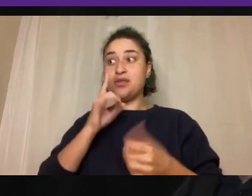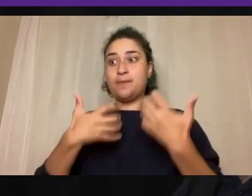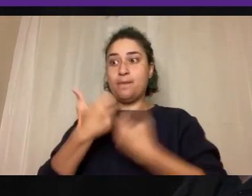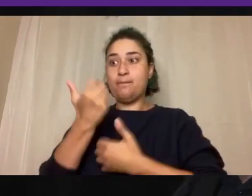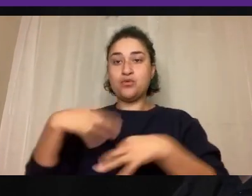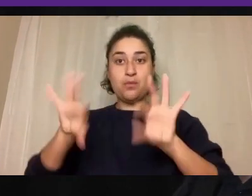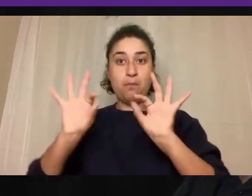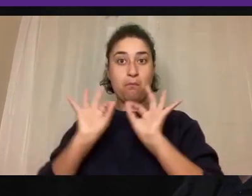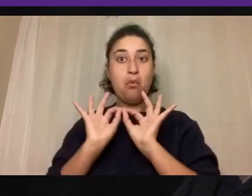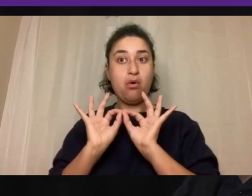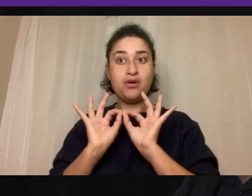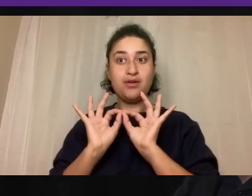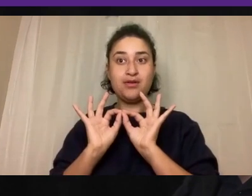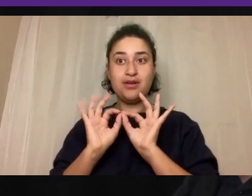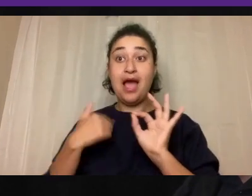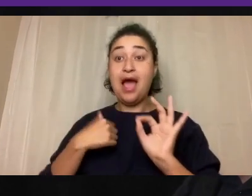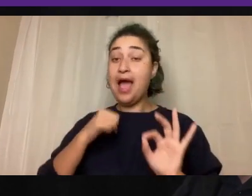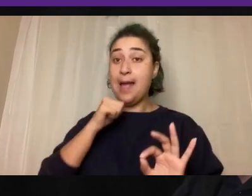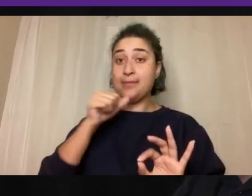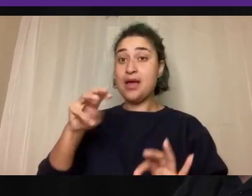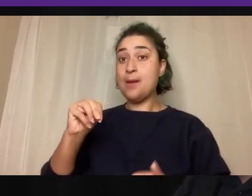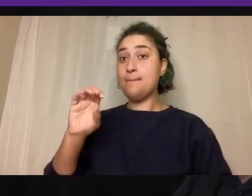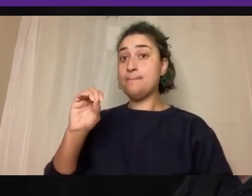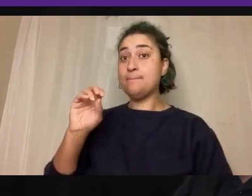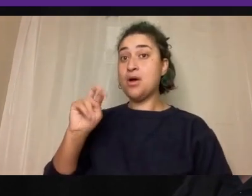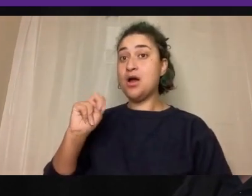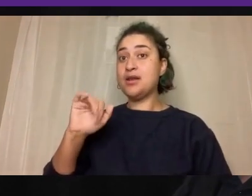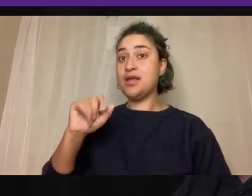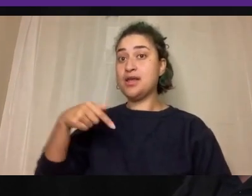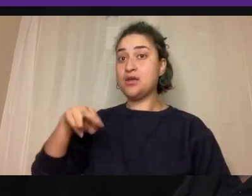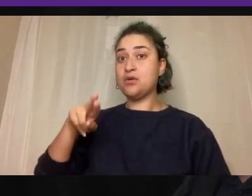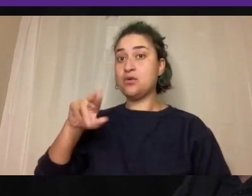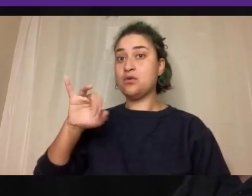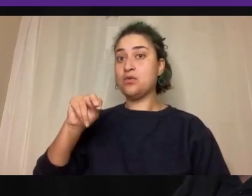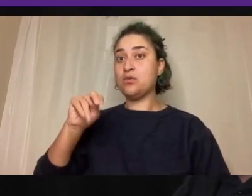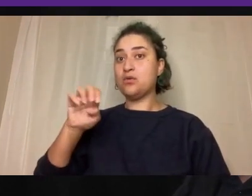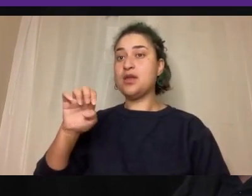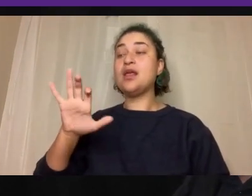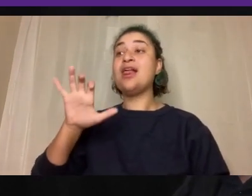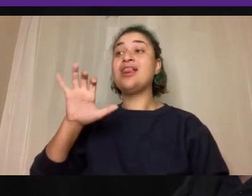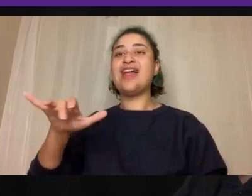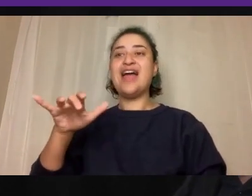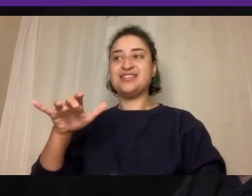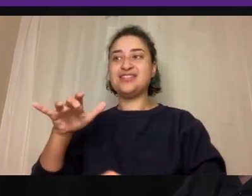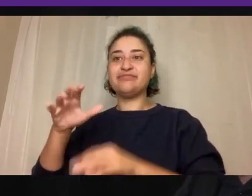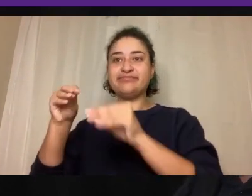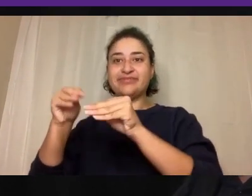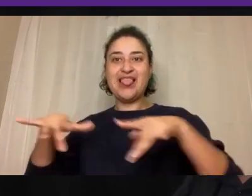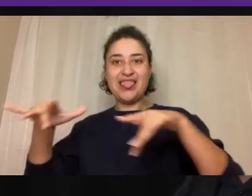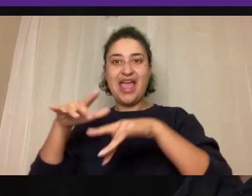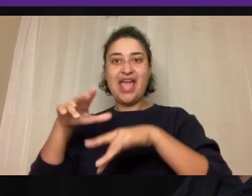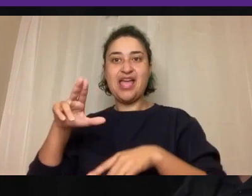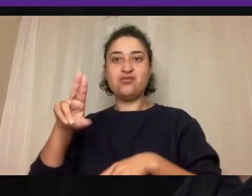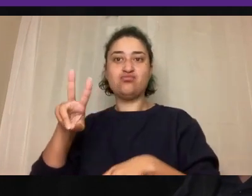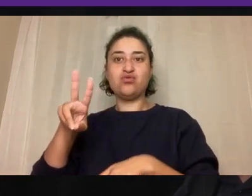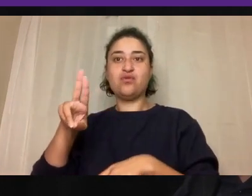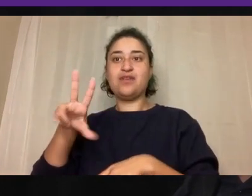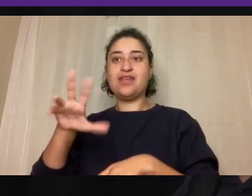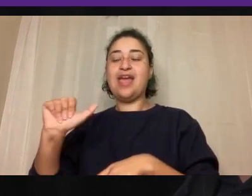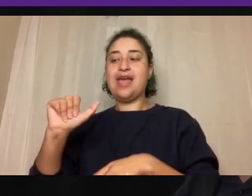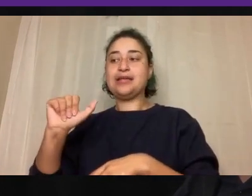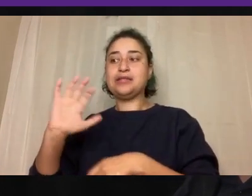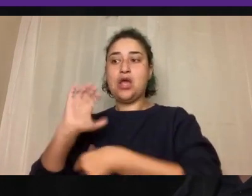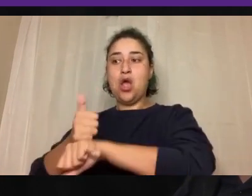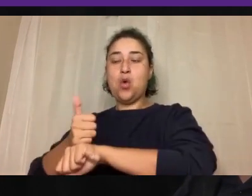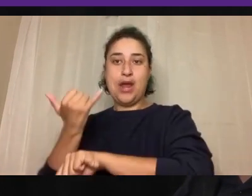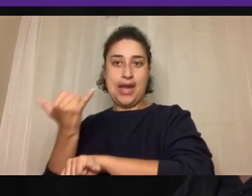Monacan Nation, which is the land where UVA sits. And so I met with folks and started to